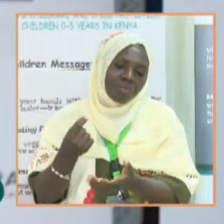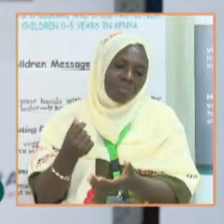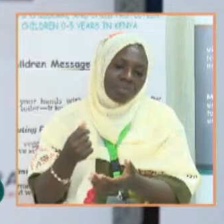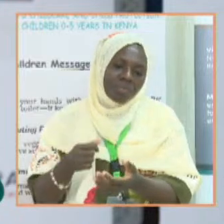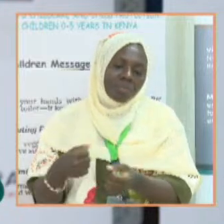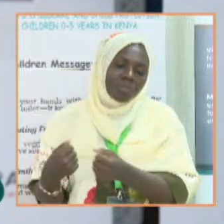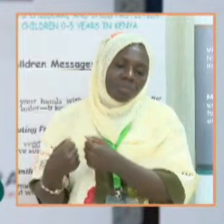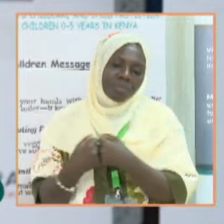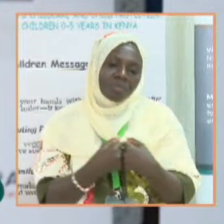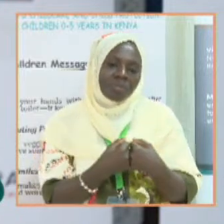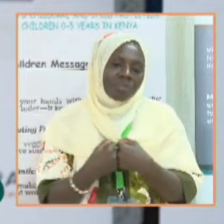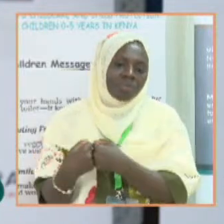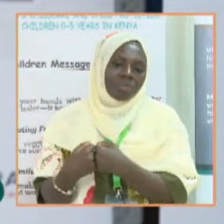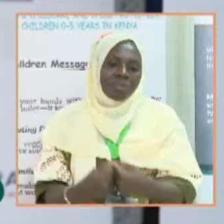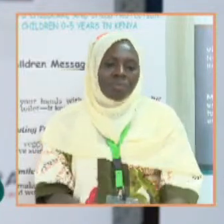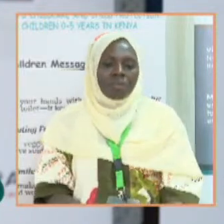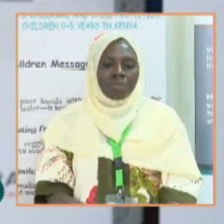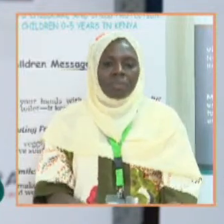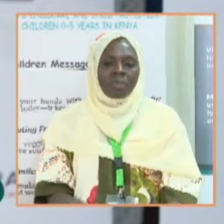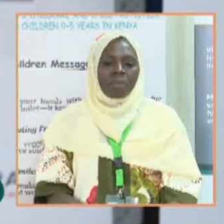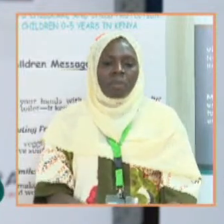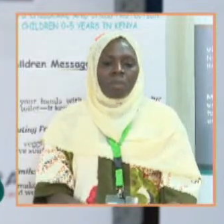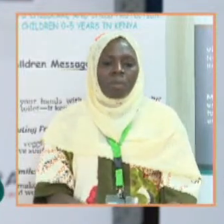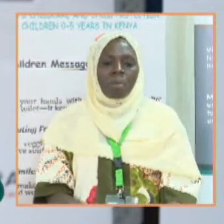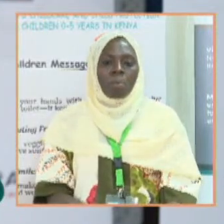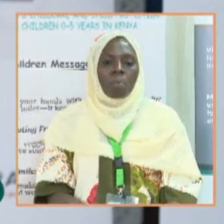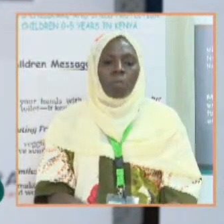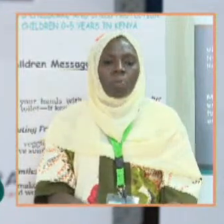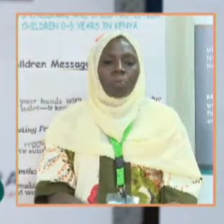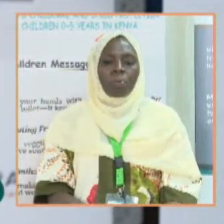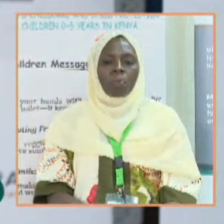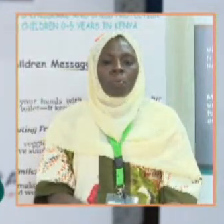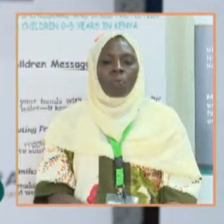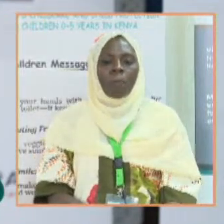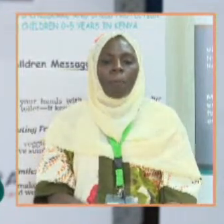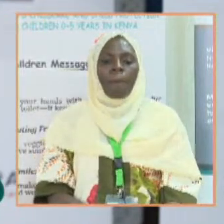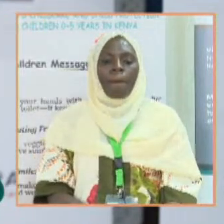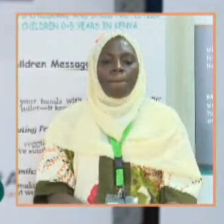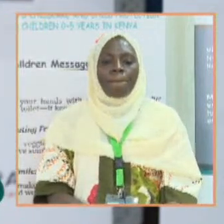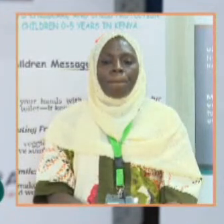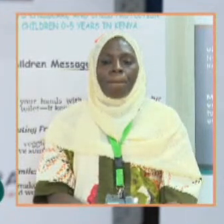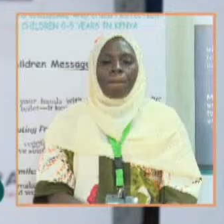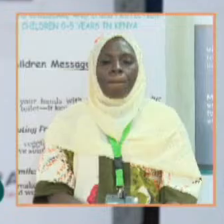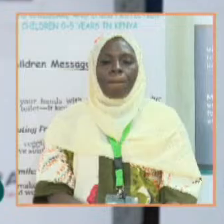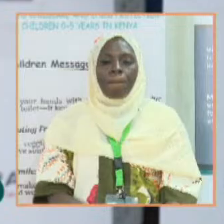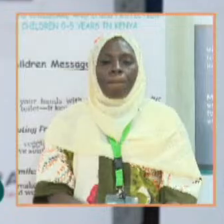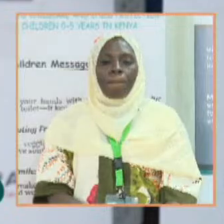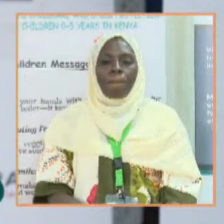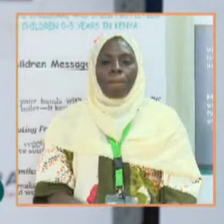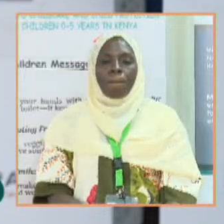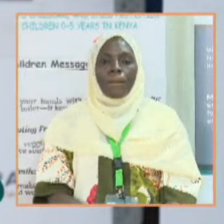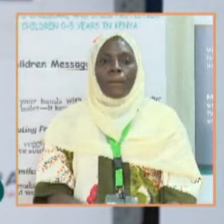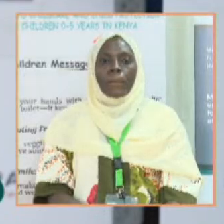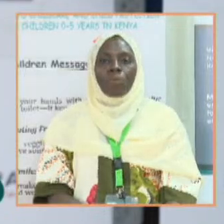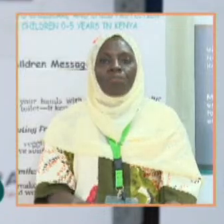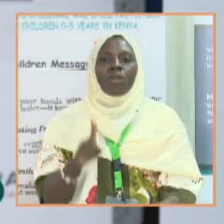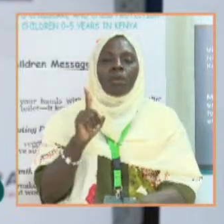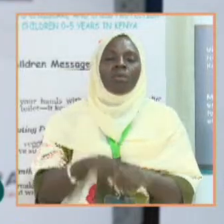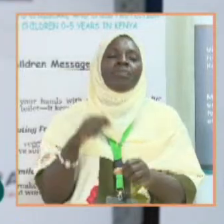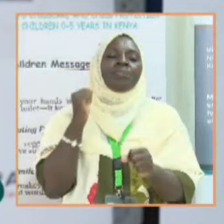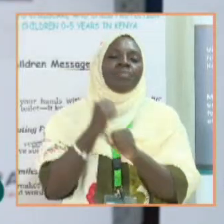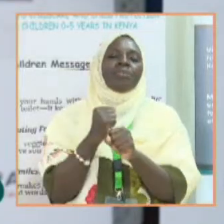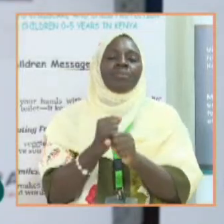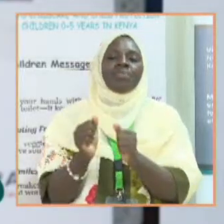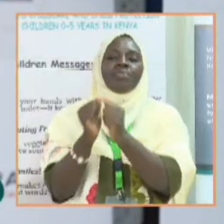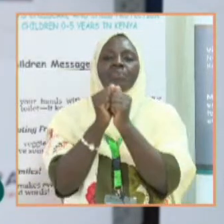resource challenges being part of the challenges that they indicated that they face while they collaborate together.